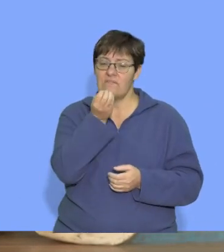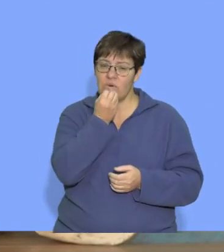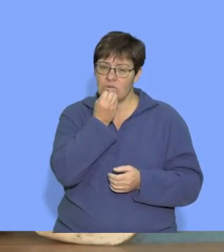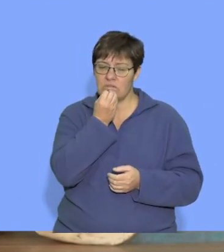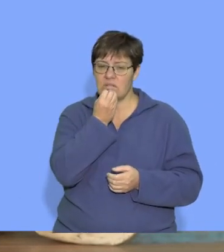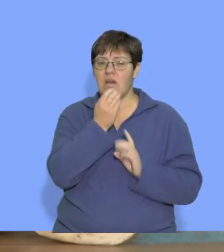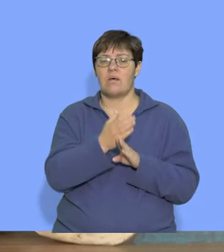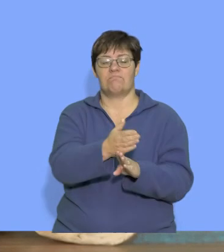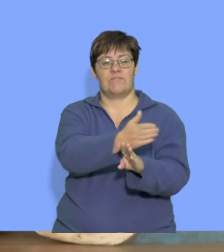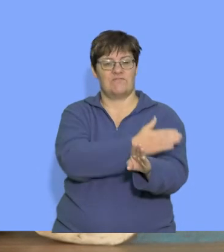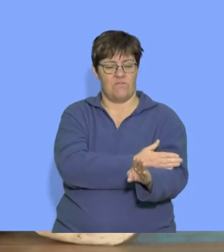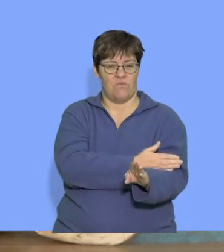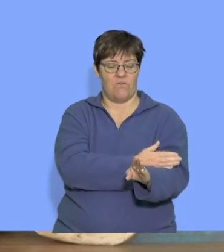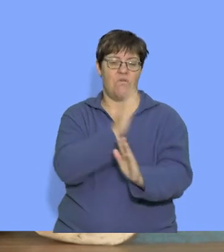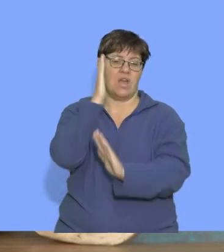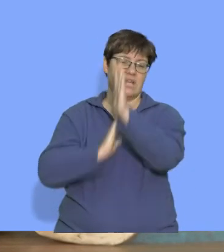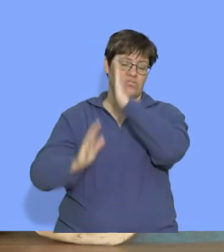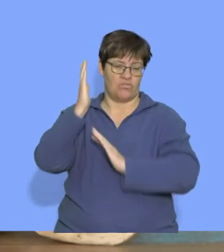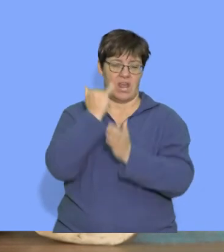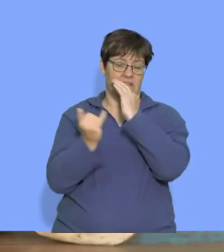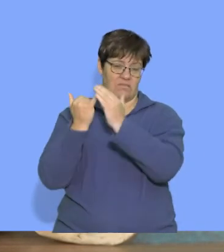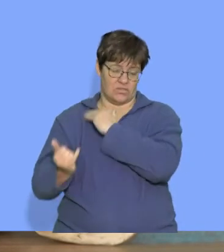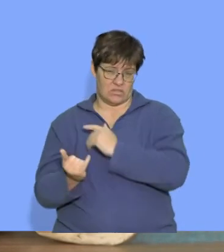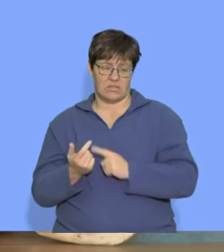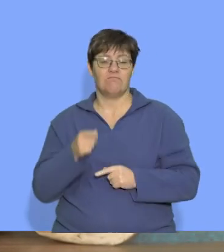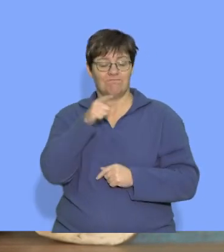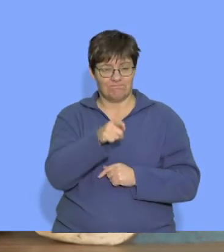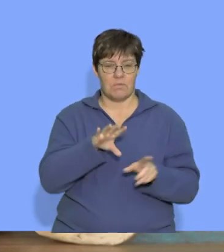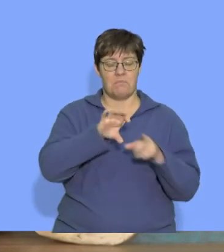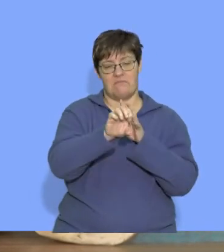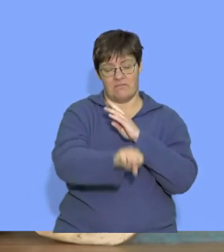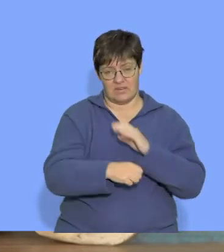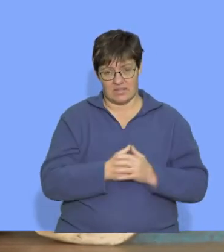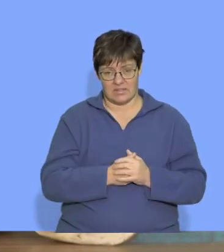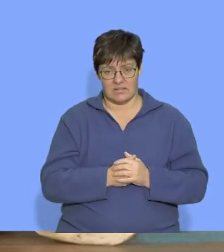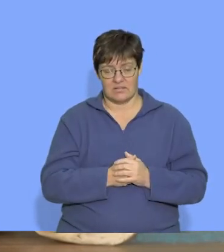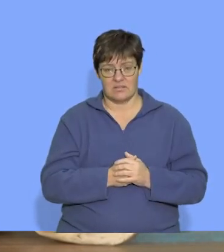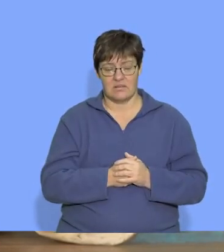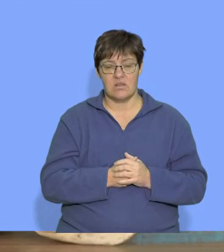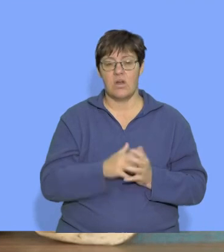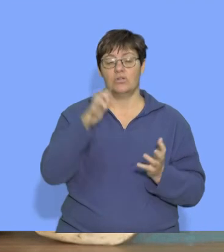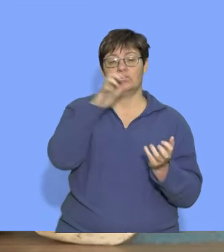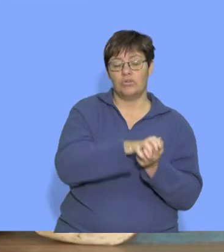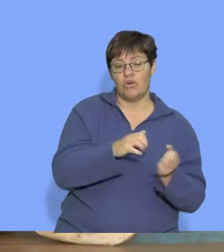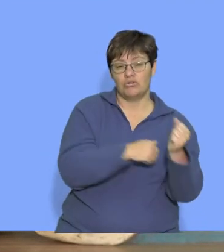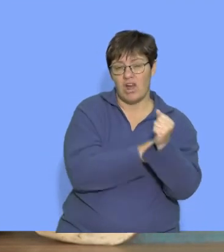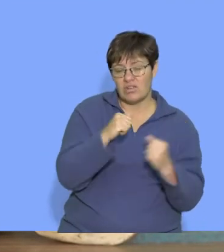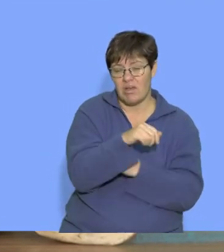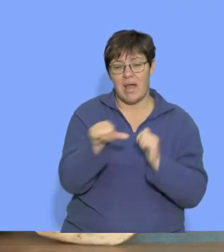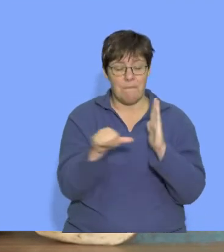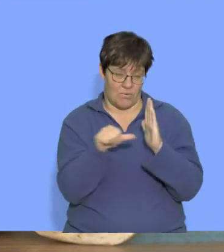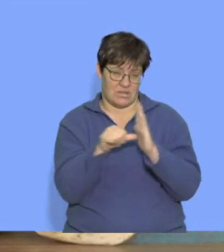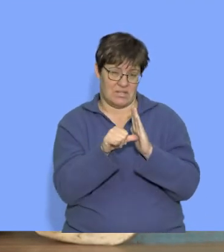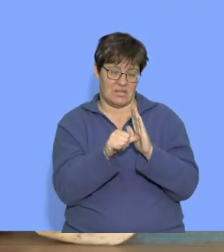information around the feeding of some of the prehistoric individuals or fossils that we found. So jaw